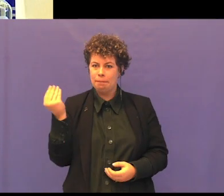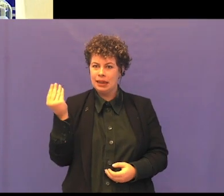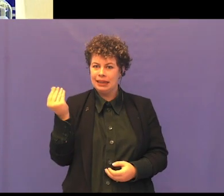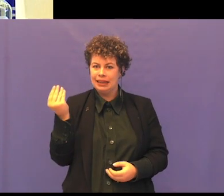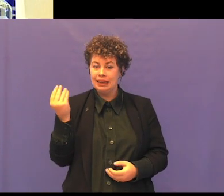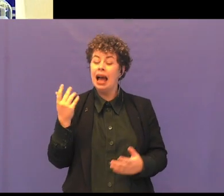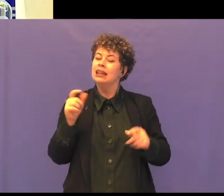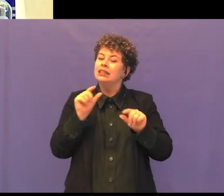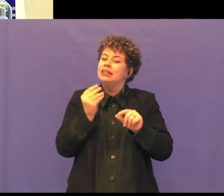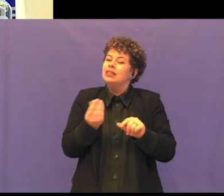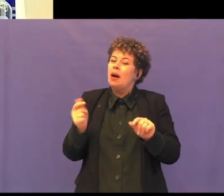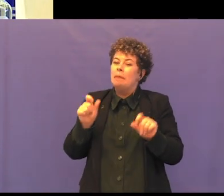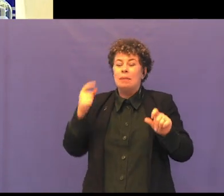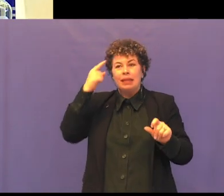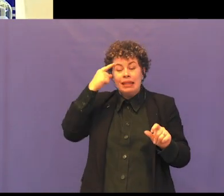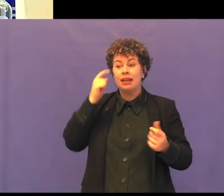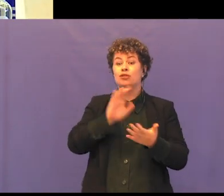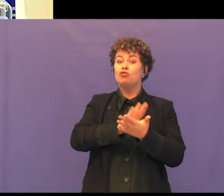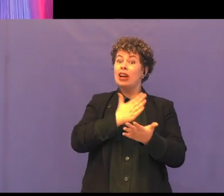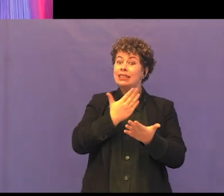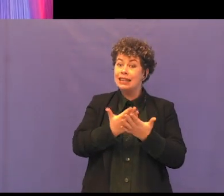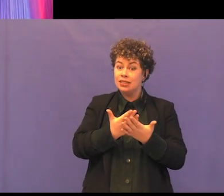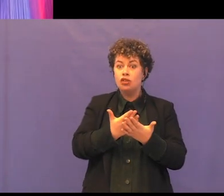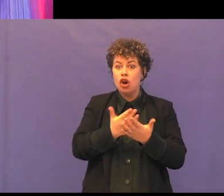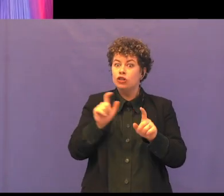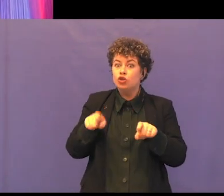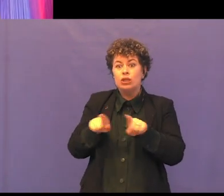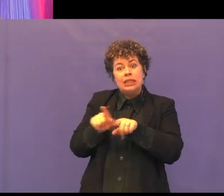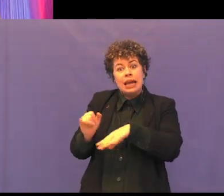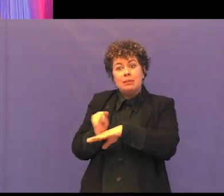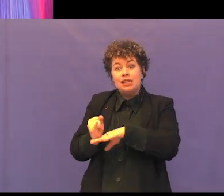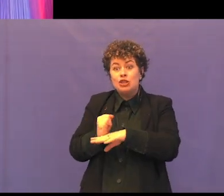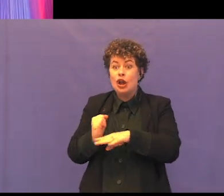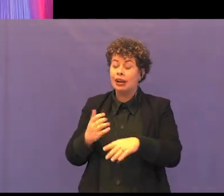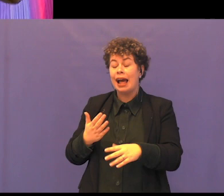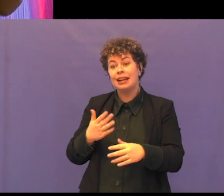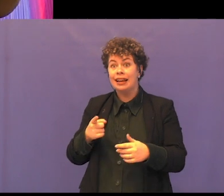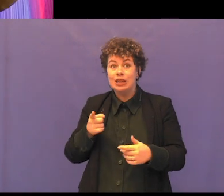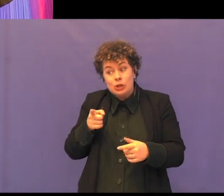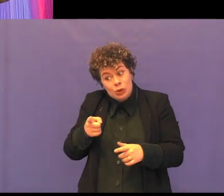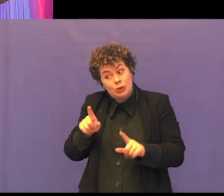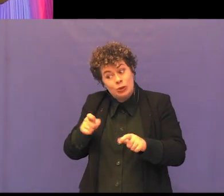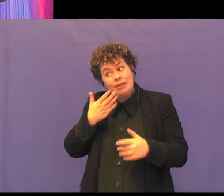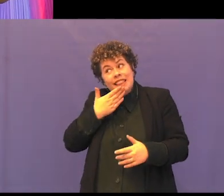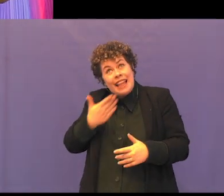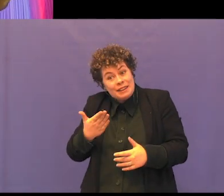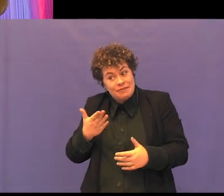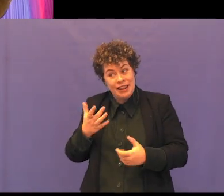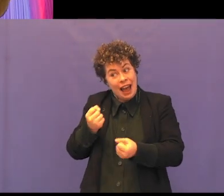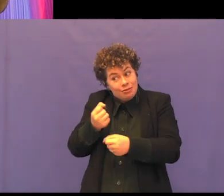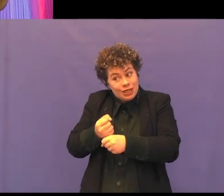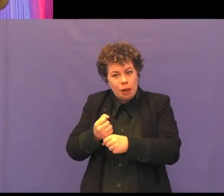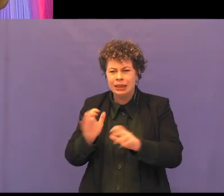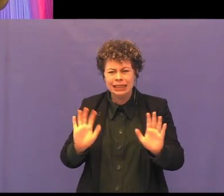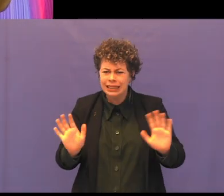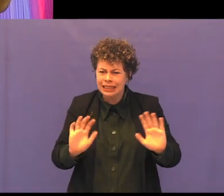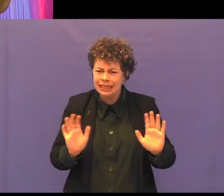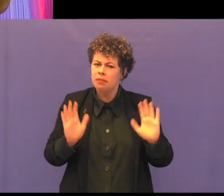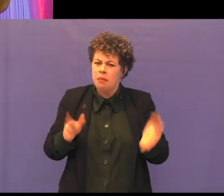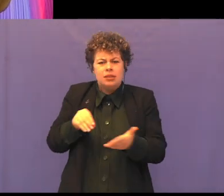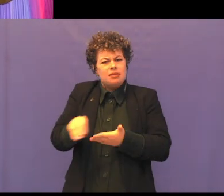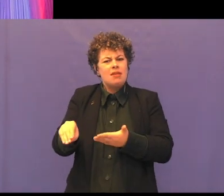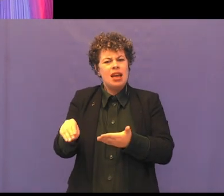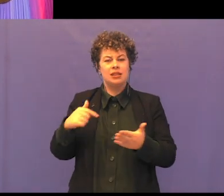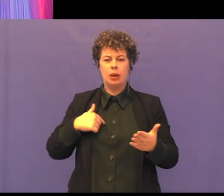I find that his notion of a kind of digital translational benevolence is underpinned by something very